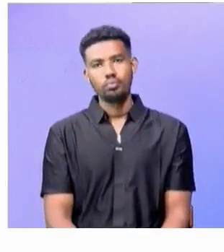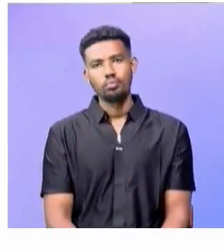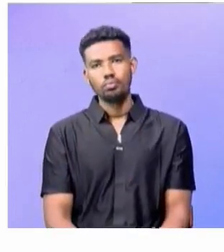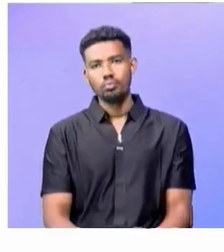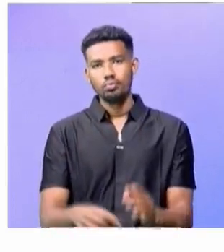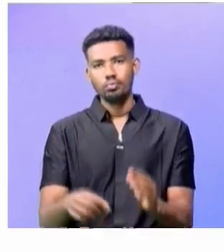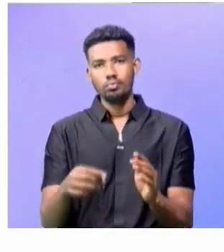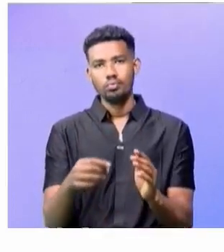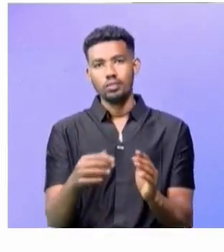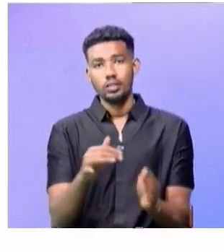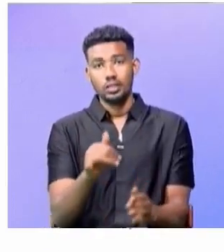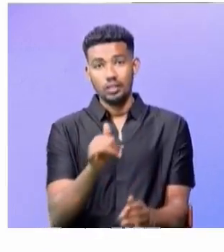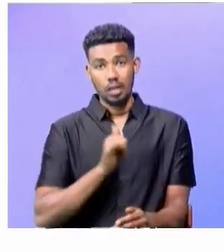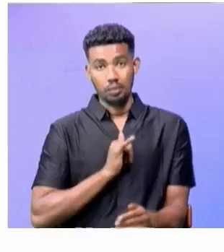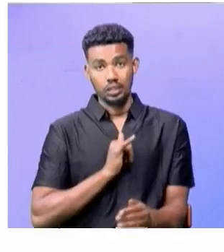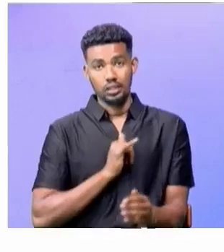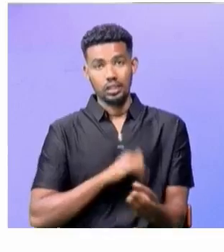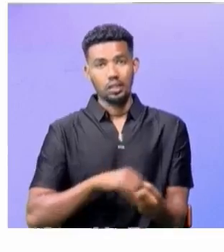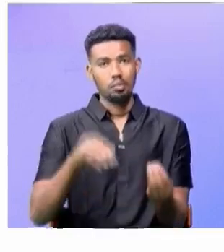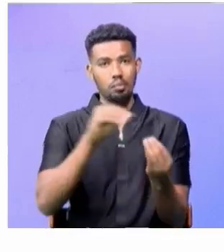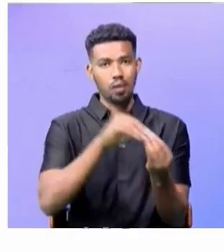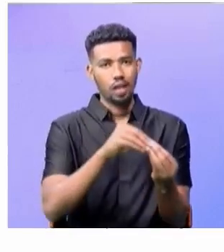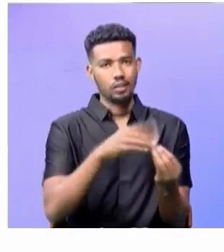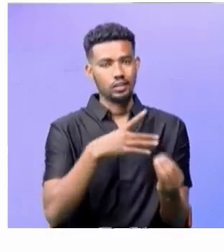plus like.